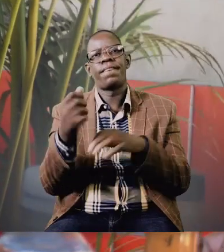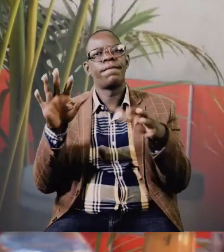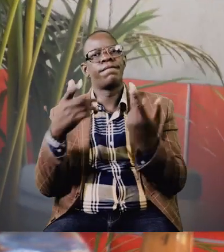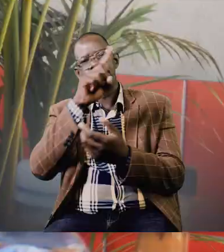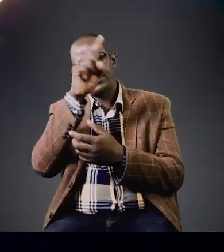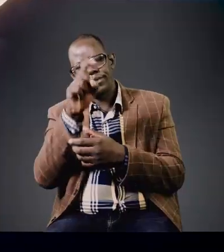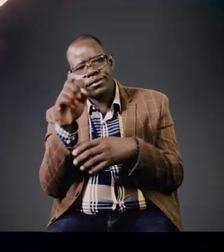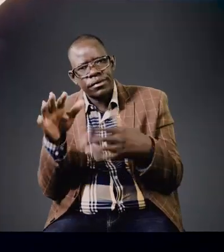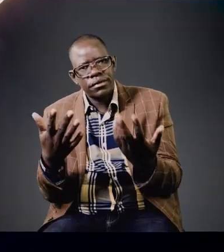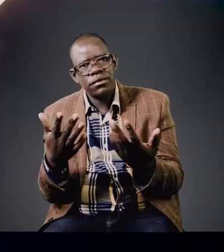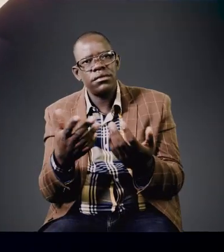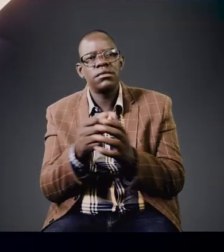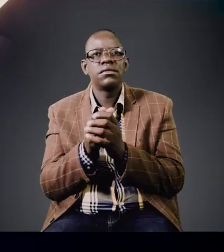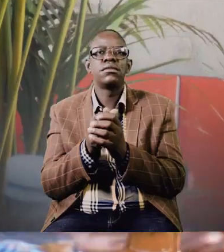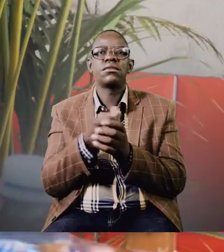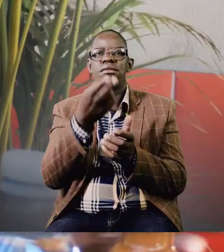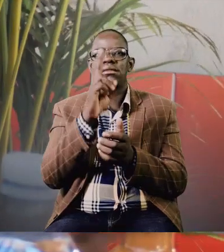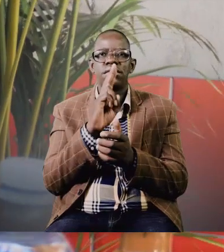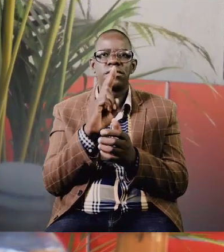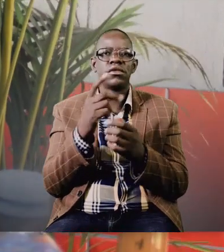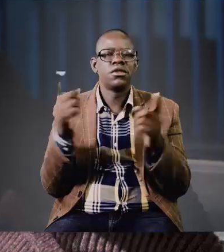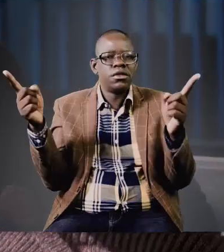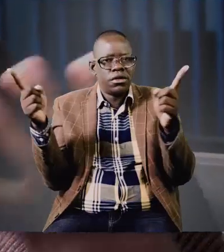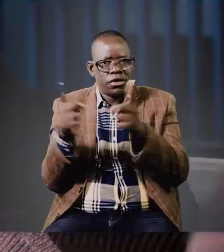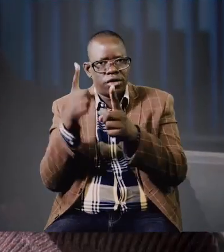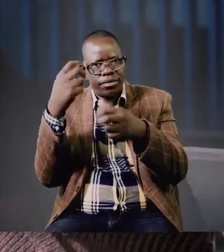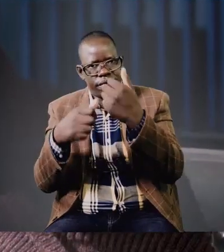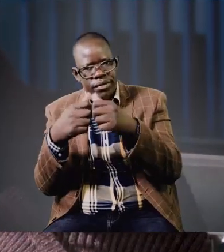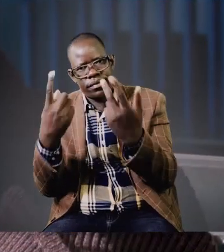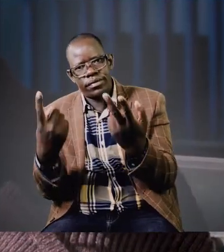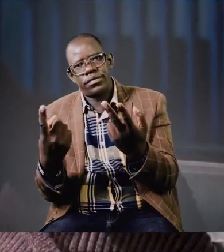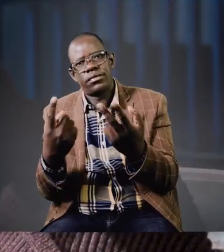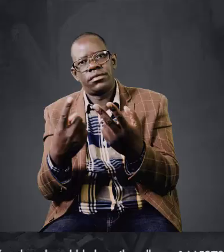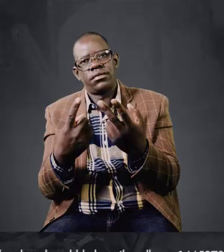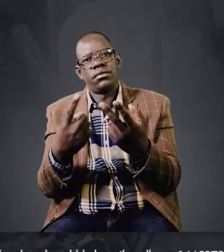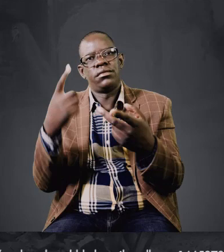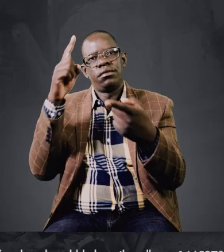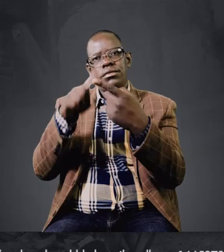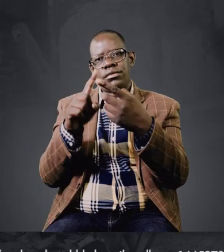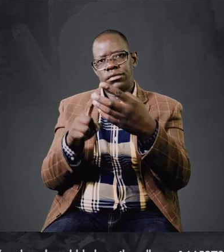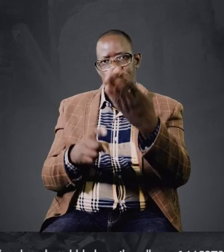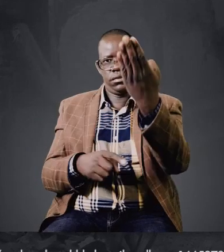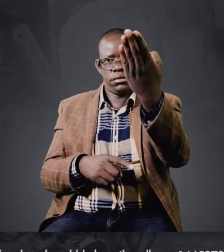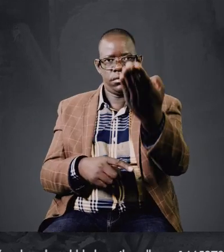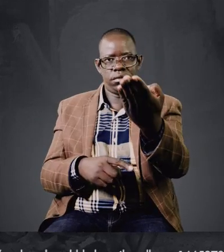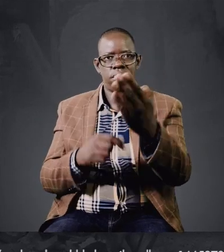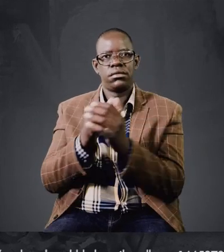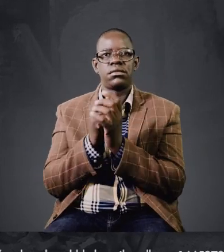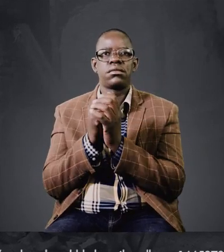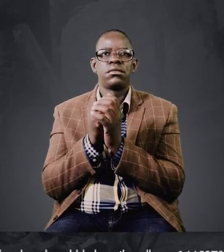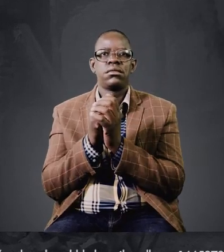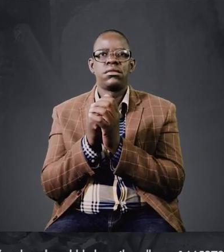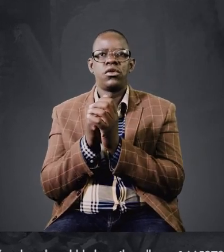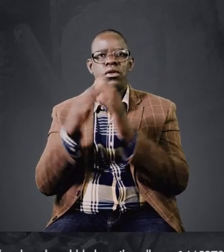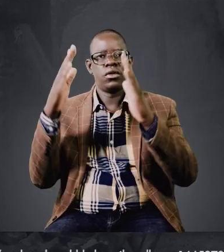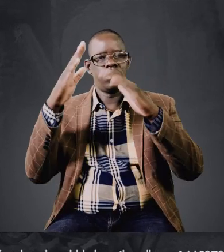asking. Come on. But tell me, what are these short-term effects anyway? Short-term effects are things like buildings can